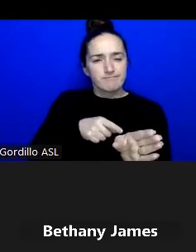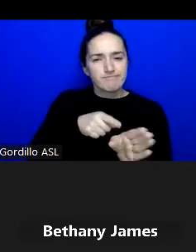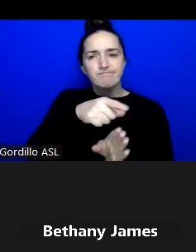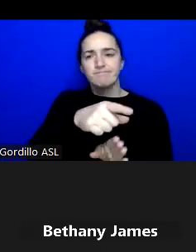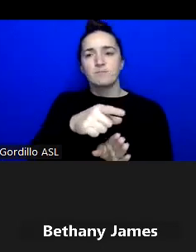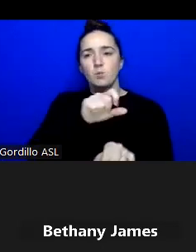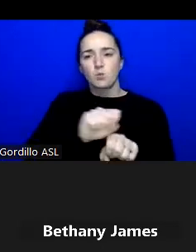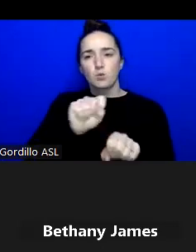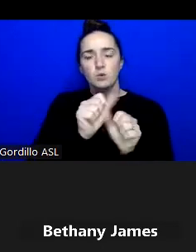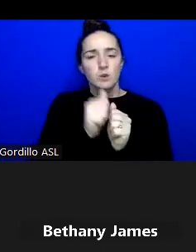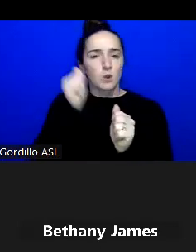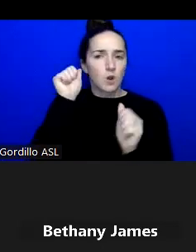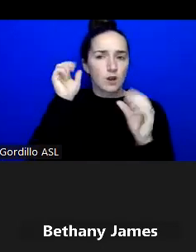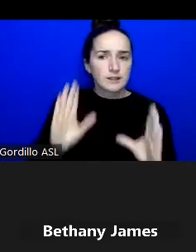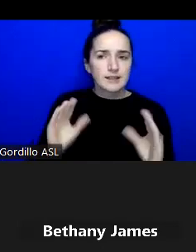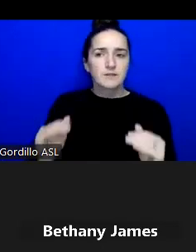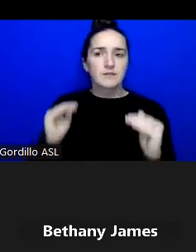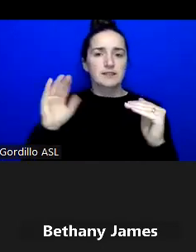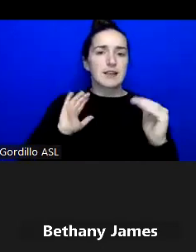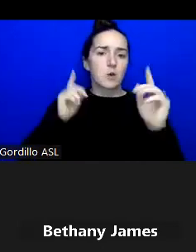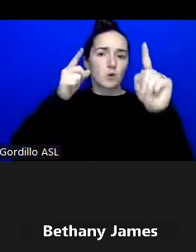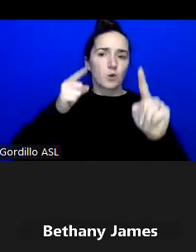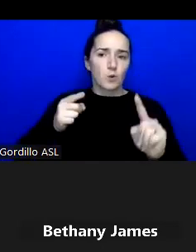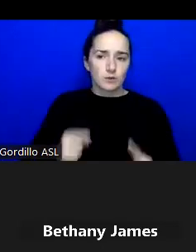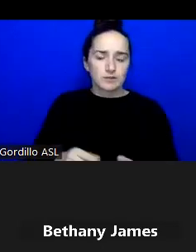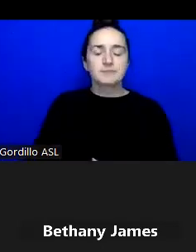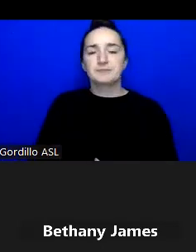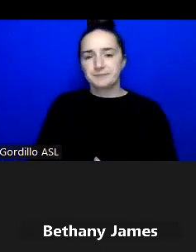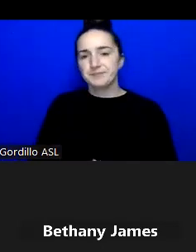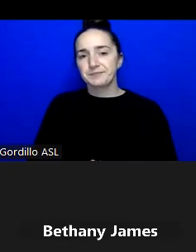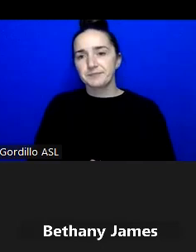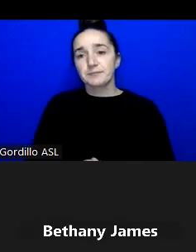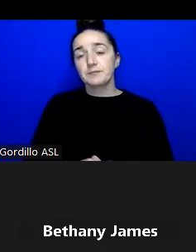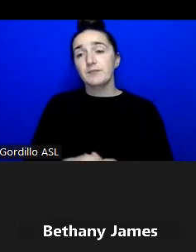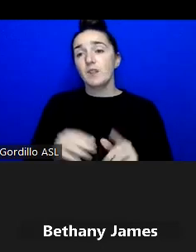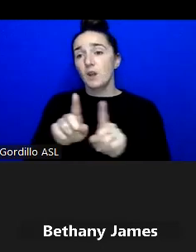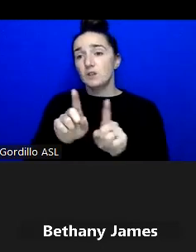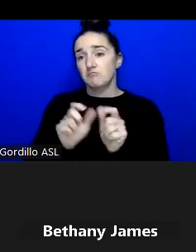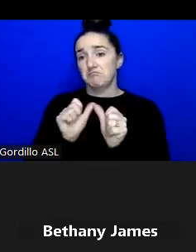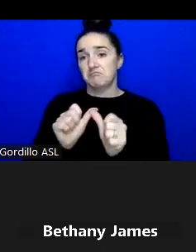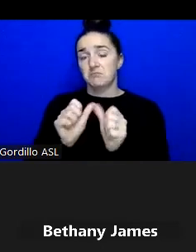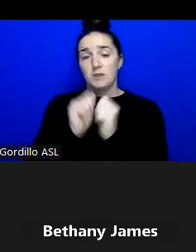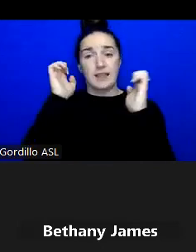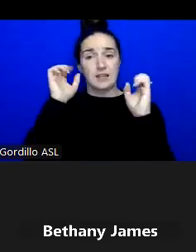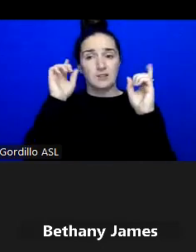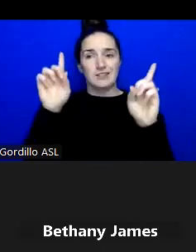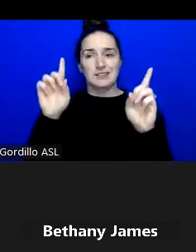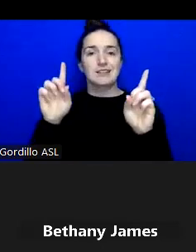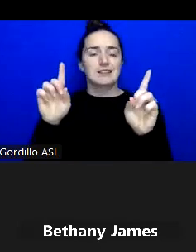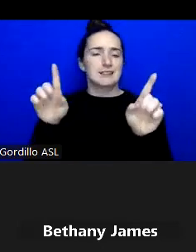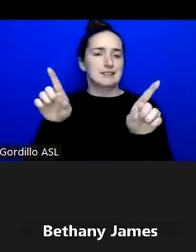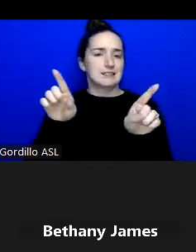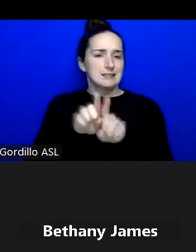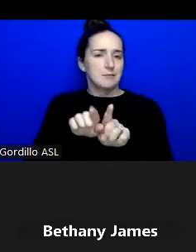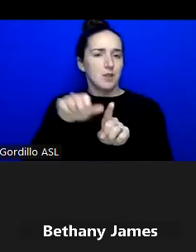our goals as healthcare providers. It's also something that we're continuing with education, just like most other fields. That's something that's going to go on